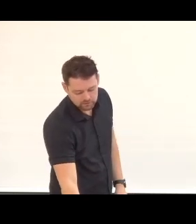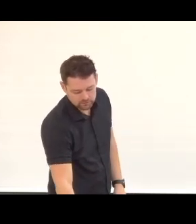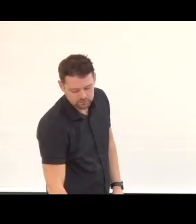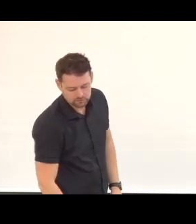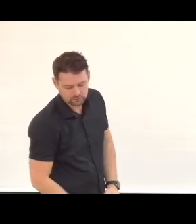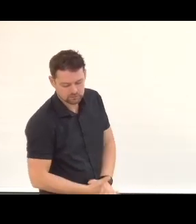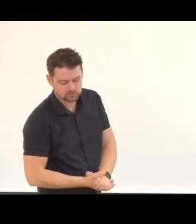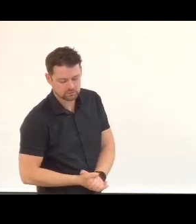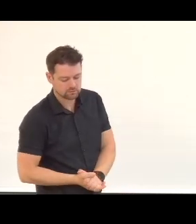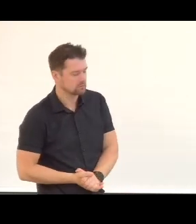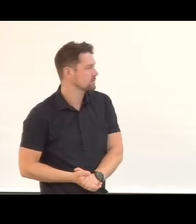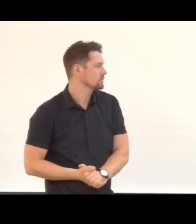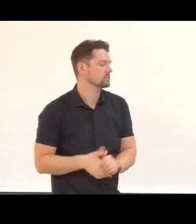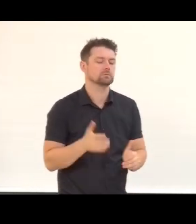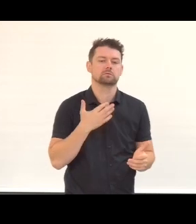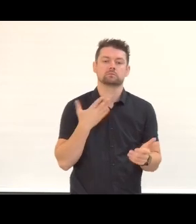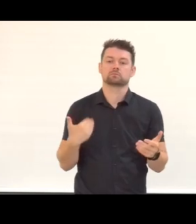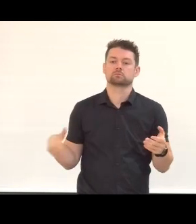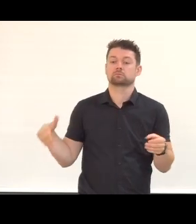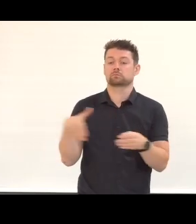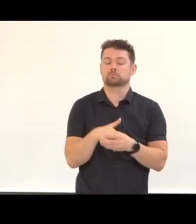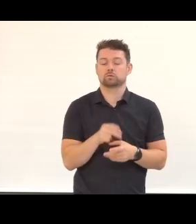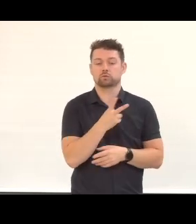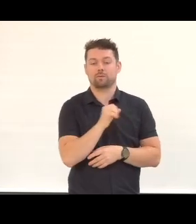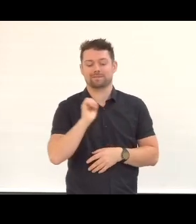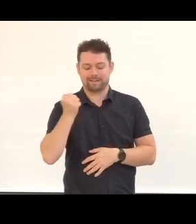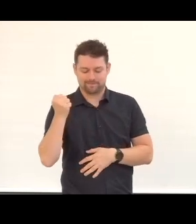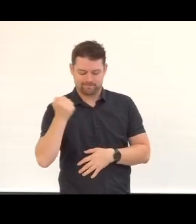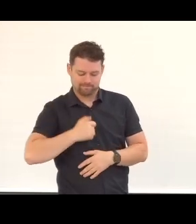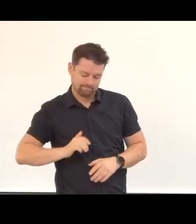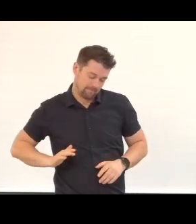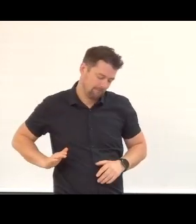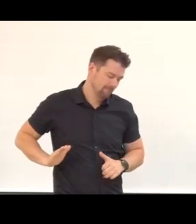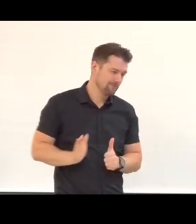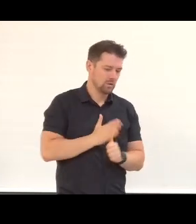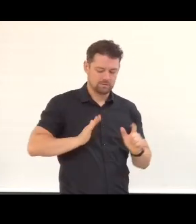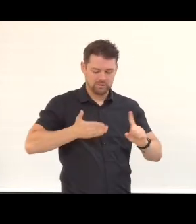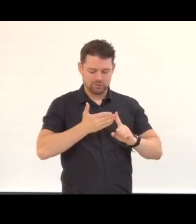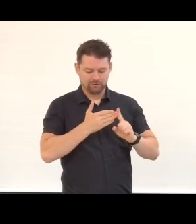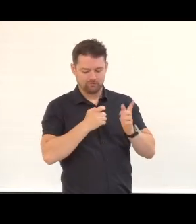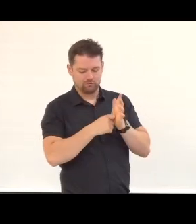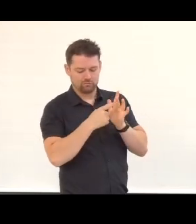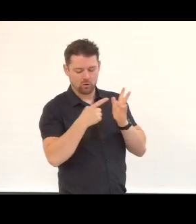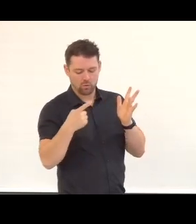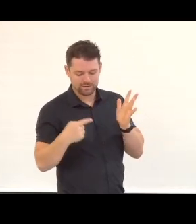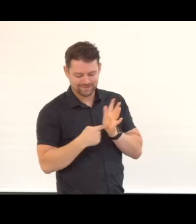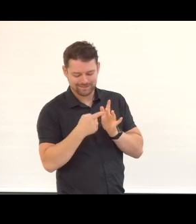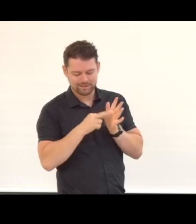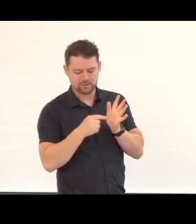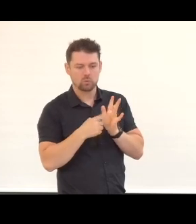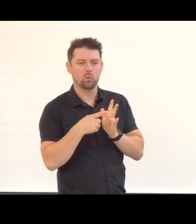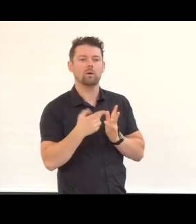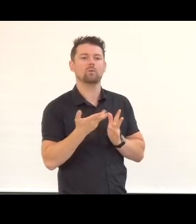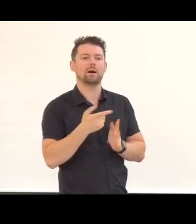missions. So I've joined the Austrian Space Forum in 2010, and my first bigger mission was the Rio Tinto mission, which was in Spain.